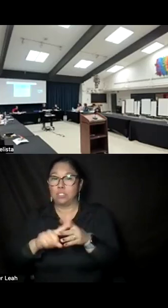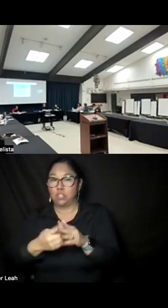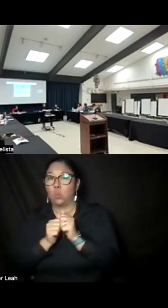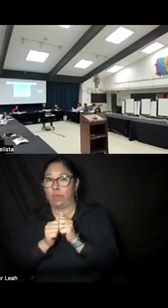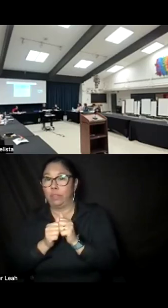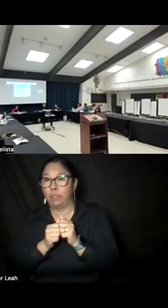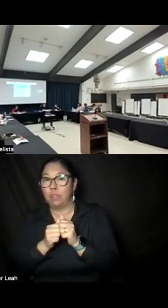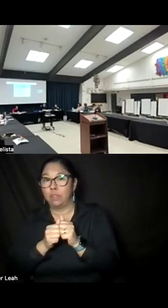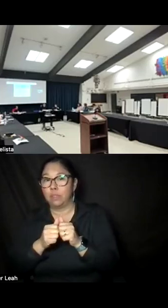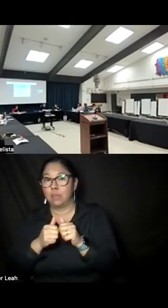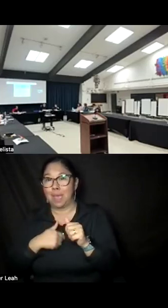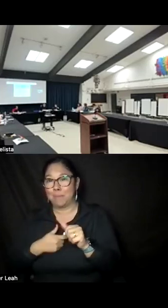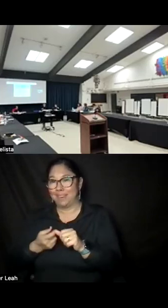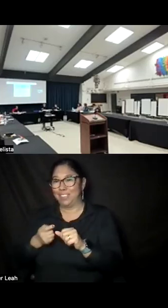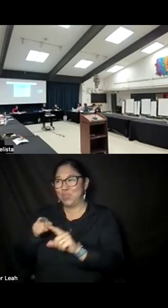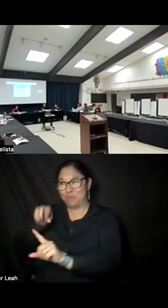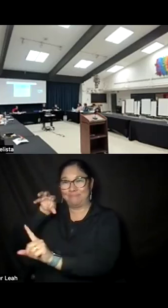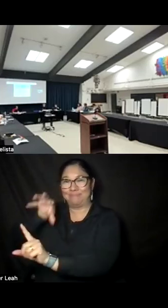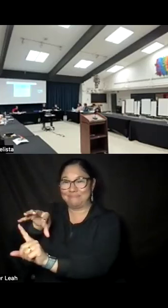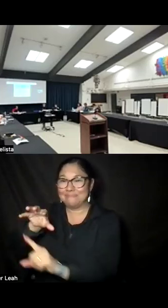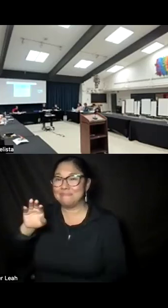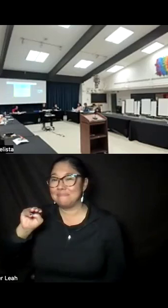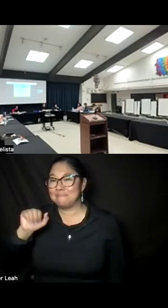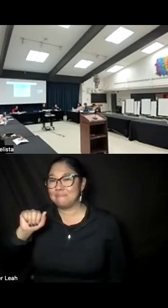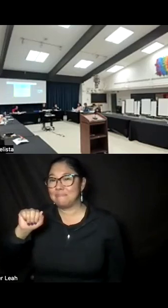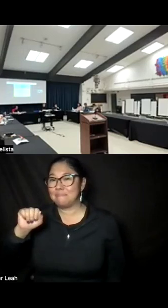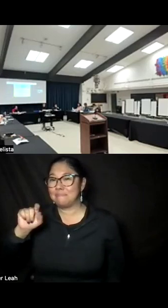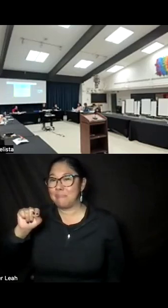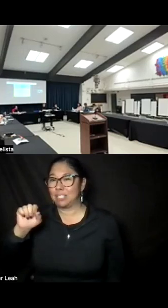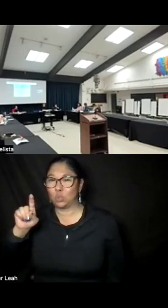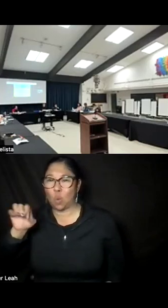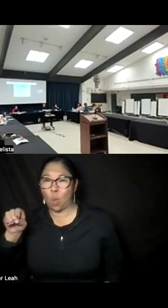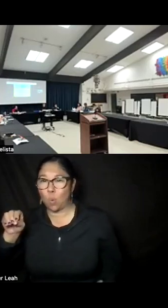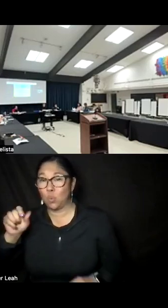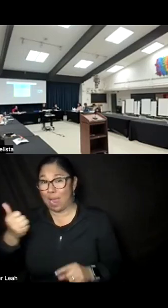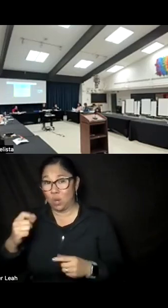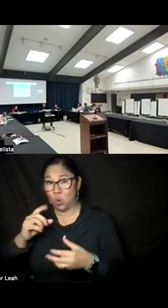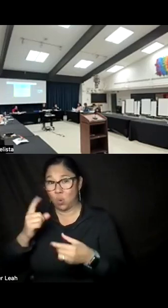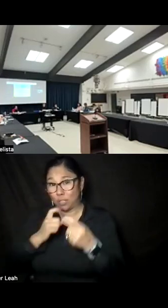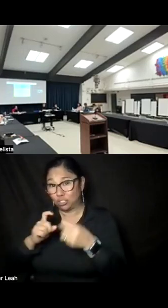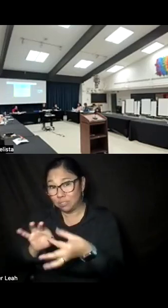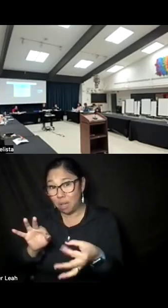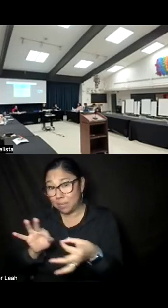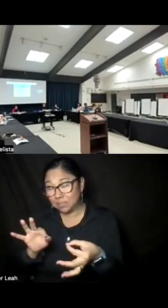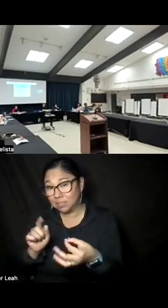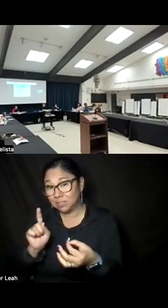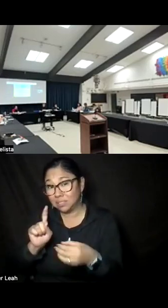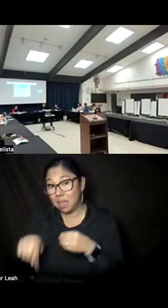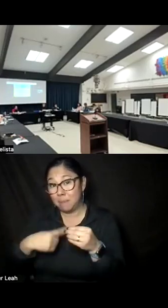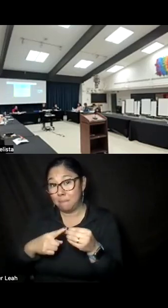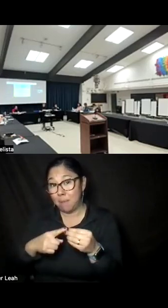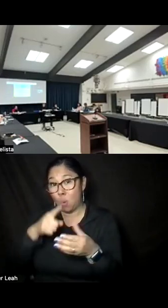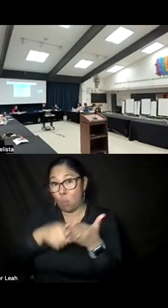with, I'm going to kind of put you on the spot, Matt Fasolo. Do you have any questions or comments regarding what